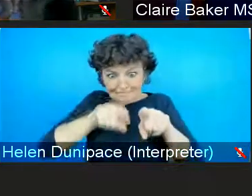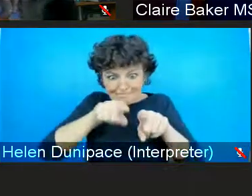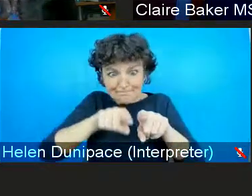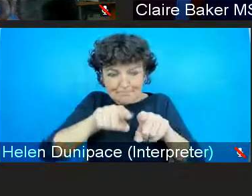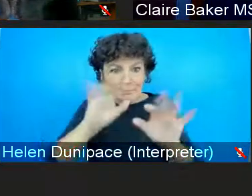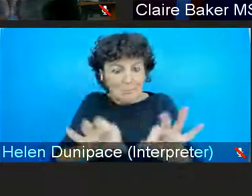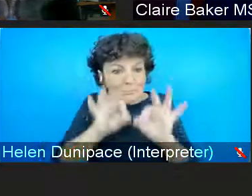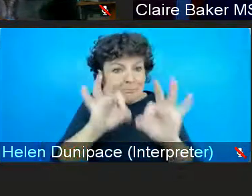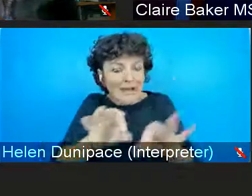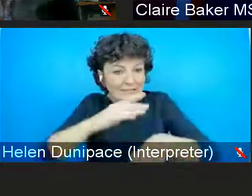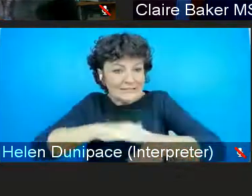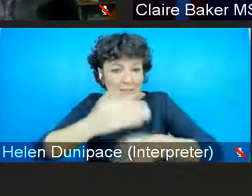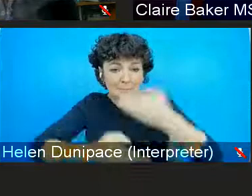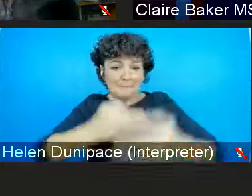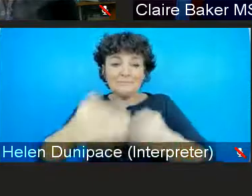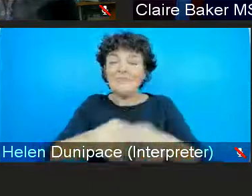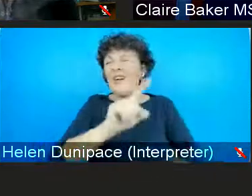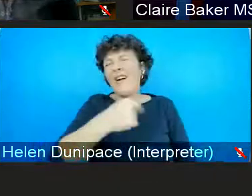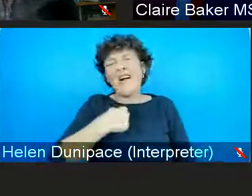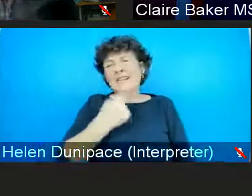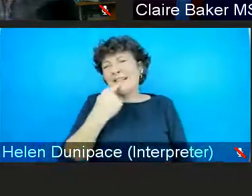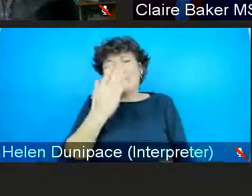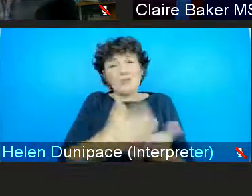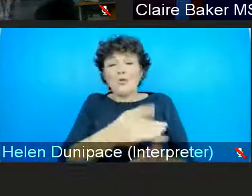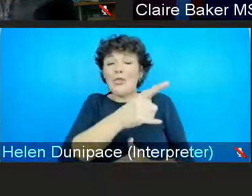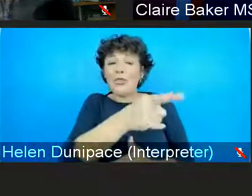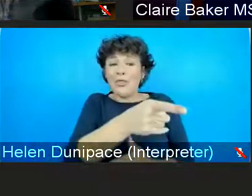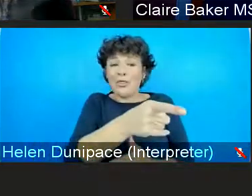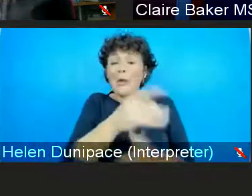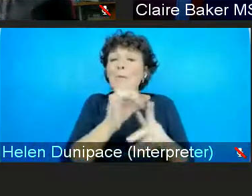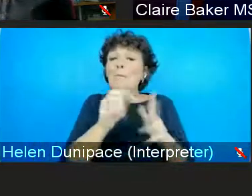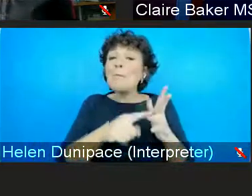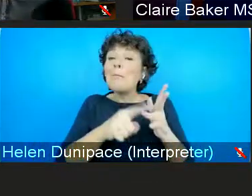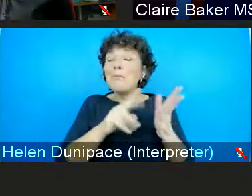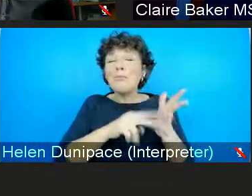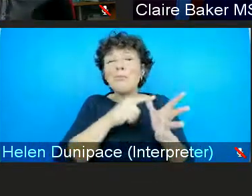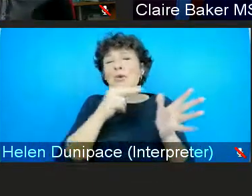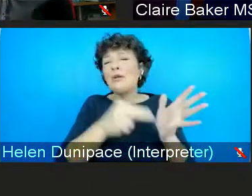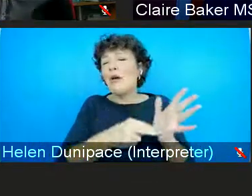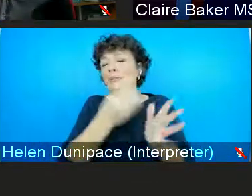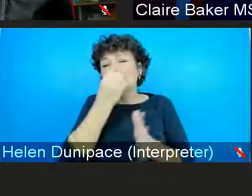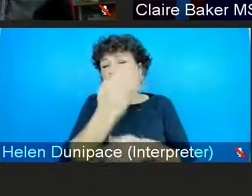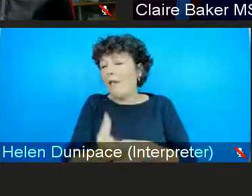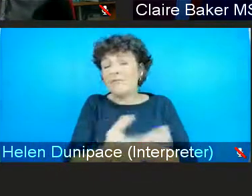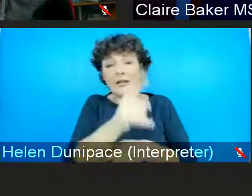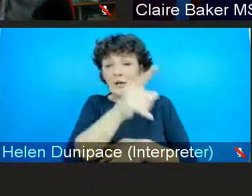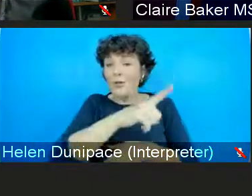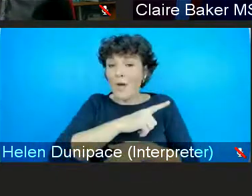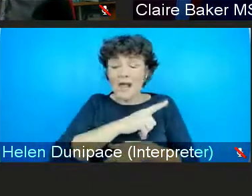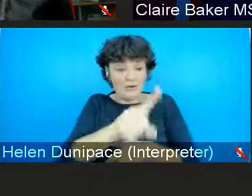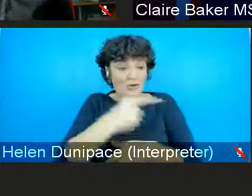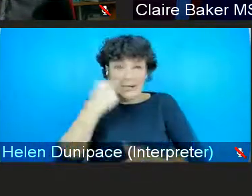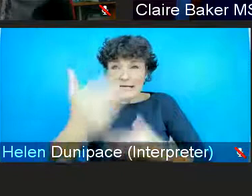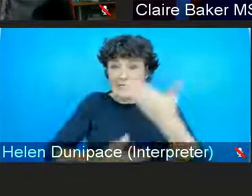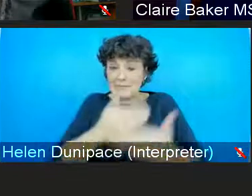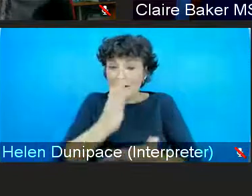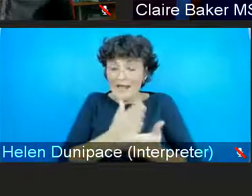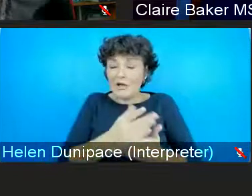Yeah. And I think Poonam has actually set it up really nicely by talking about both outcomes, you know, and the